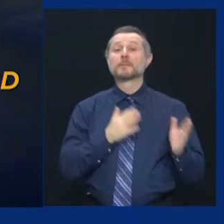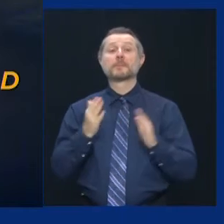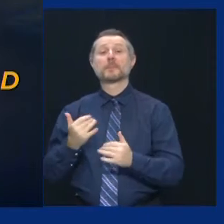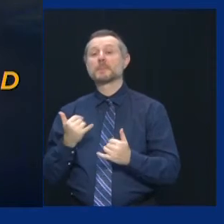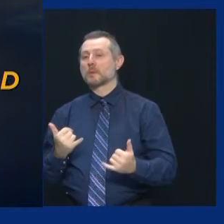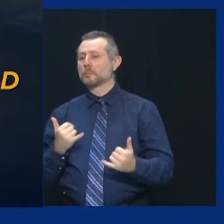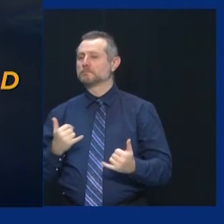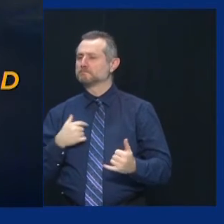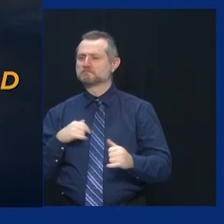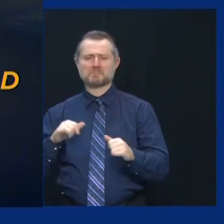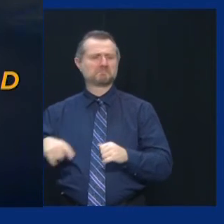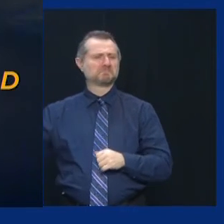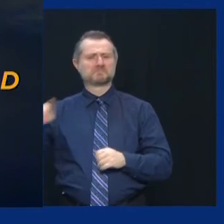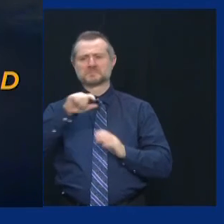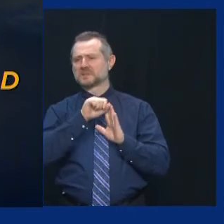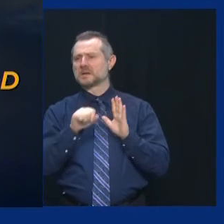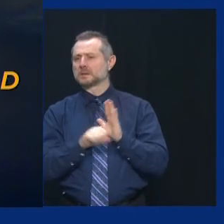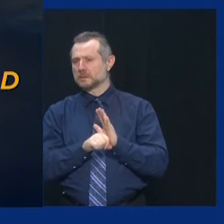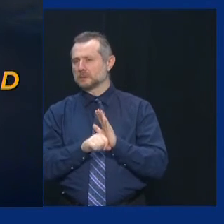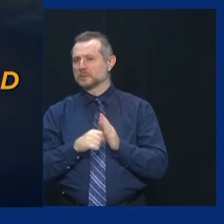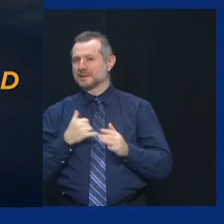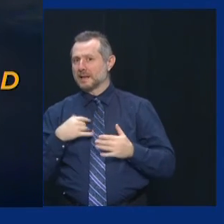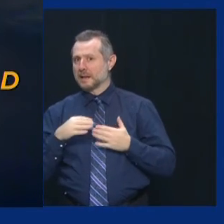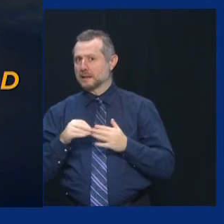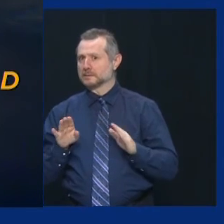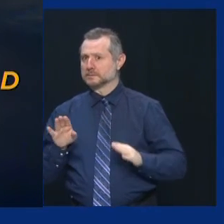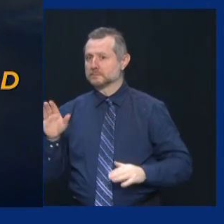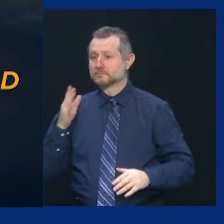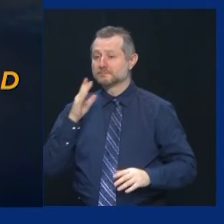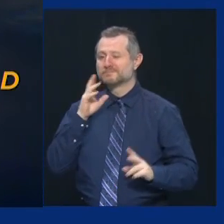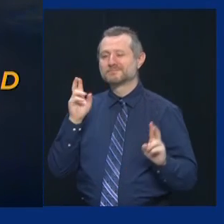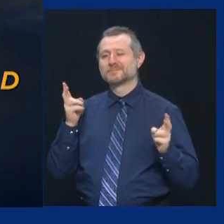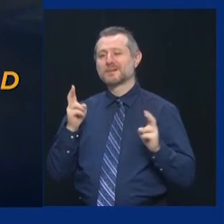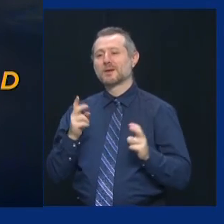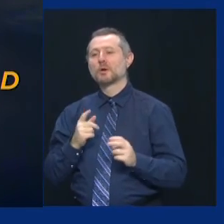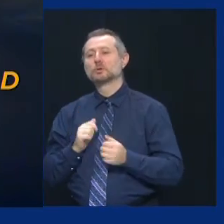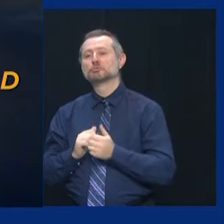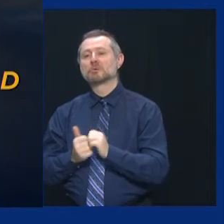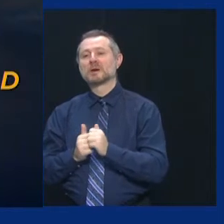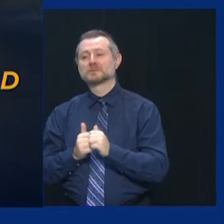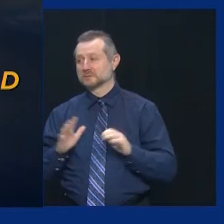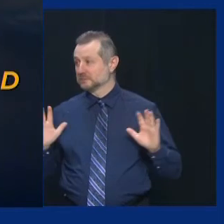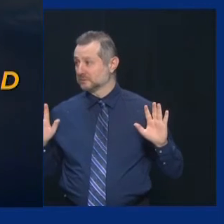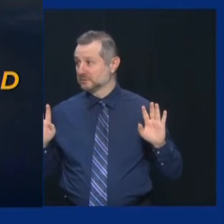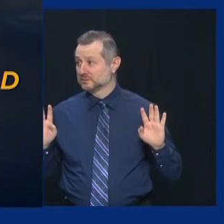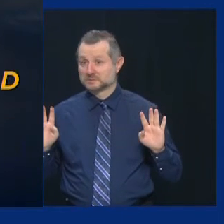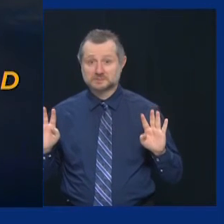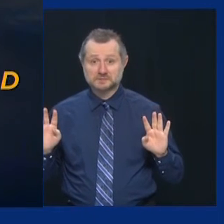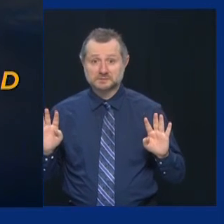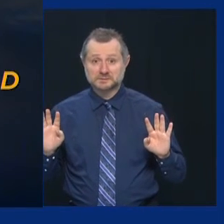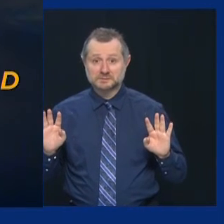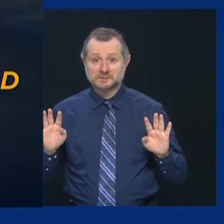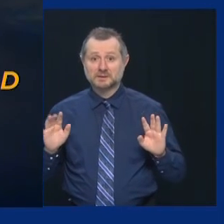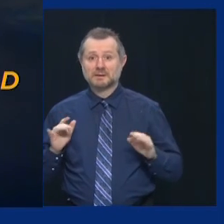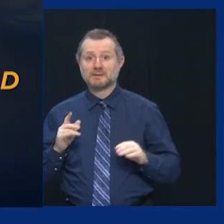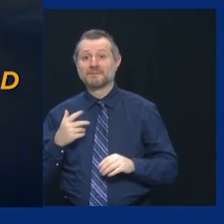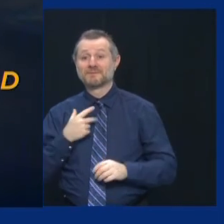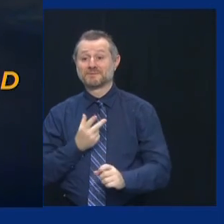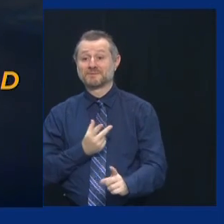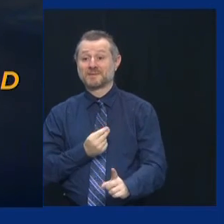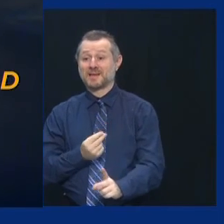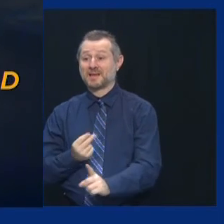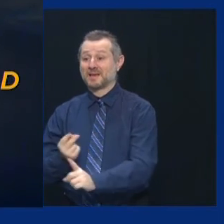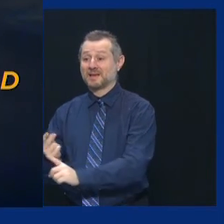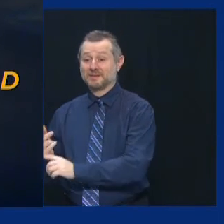ahead of it. It's a foot race between increasing vaccines